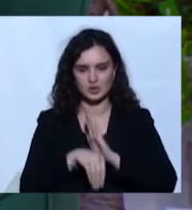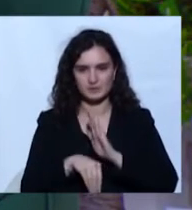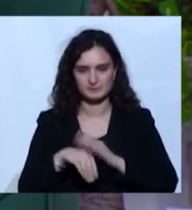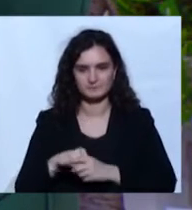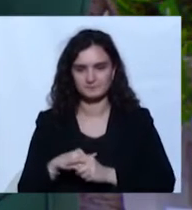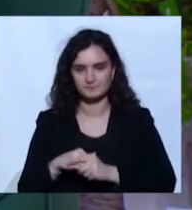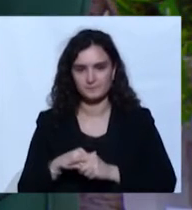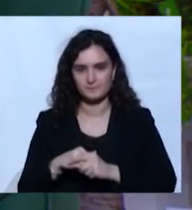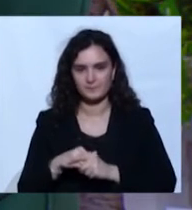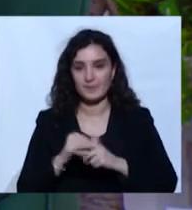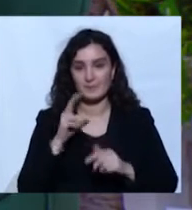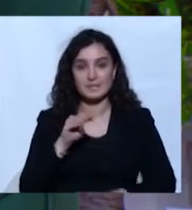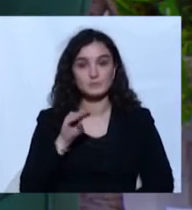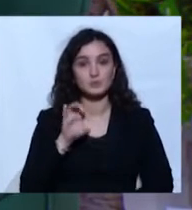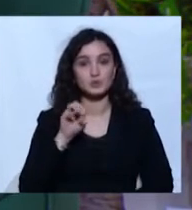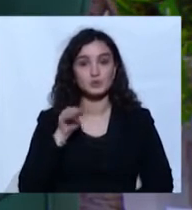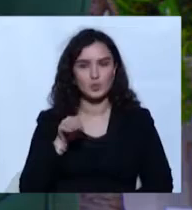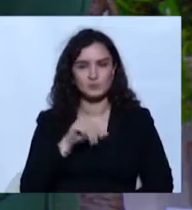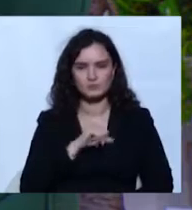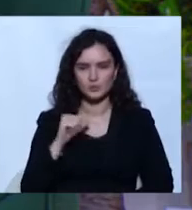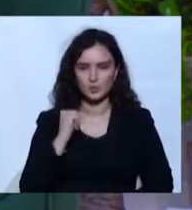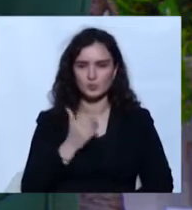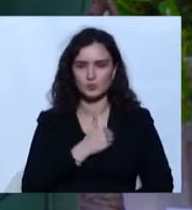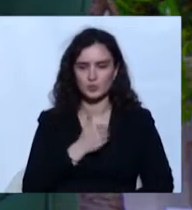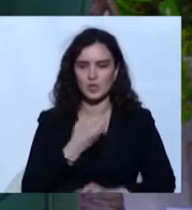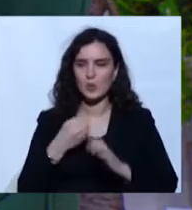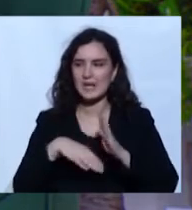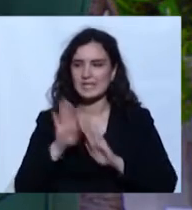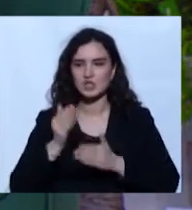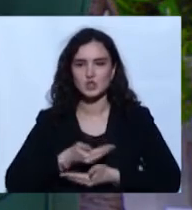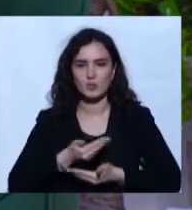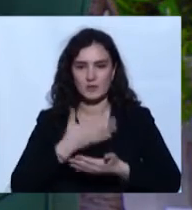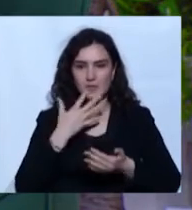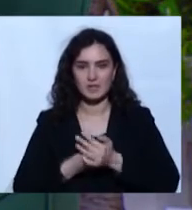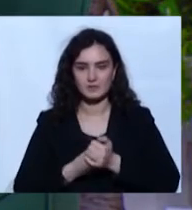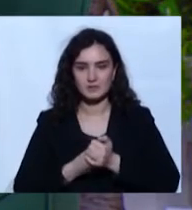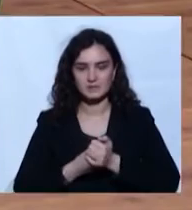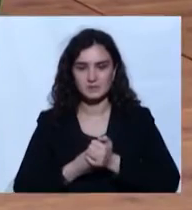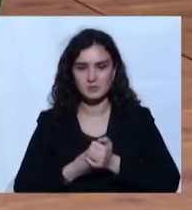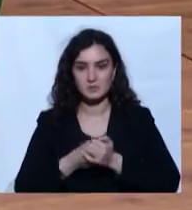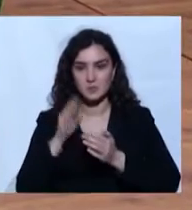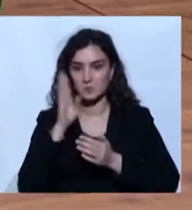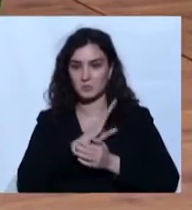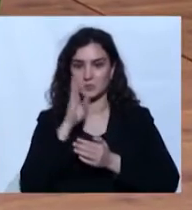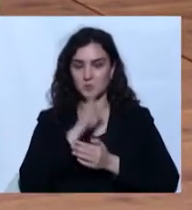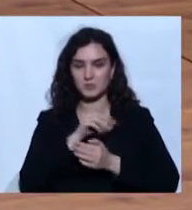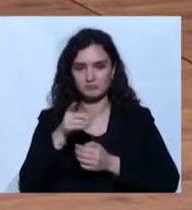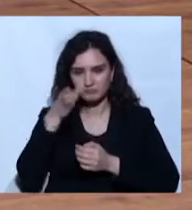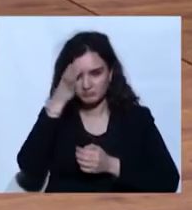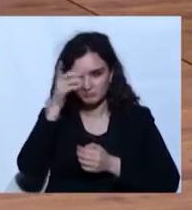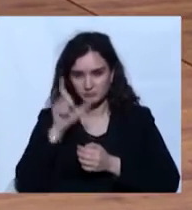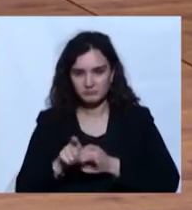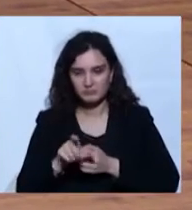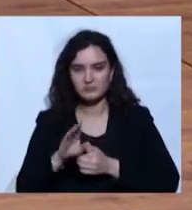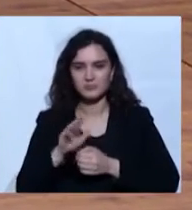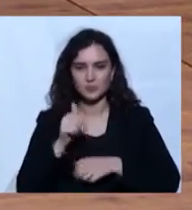London. But Tom, he really wants a better life for himself. Luckily, he is clever